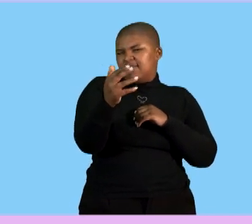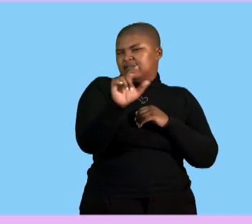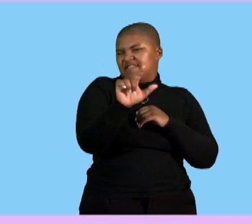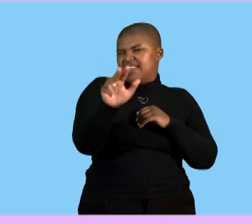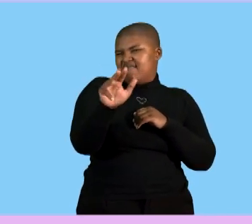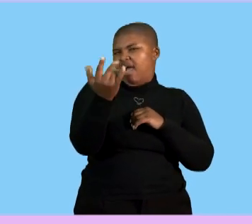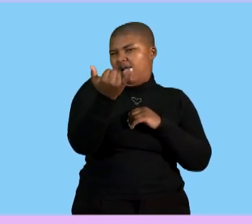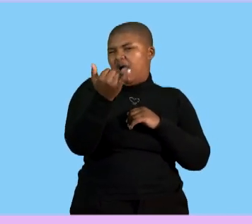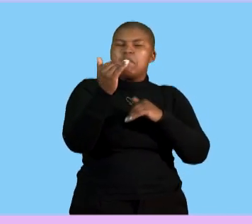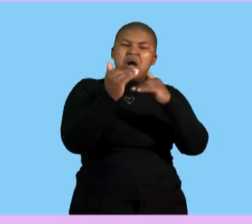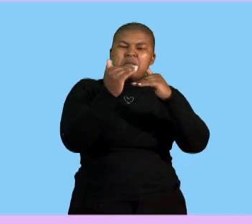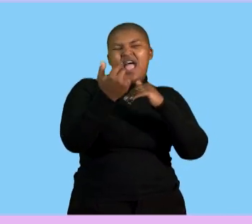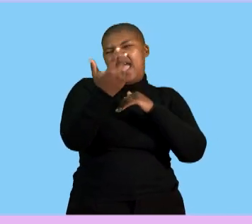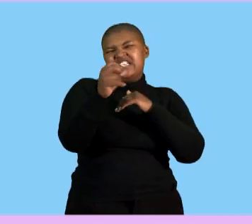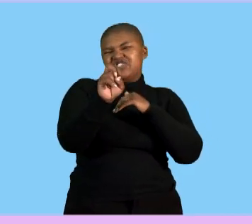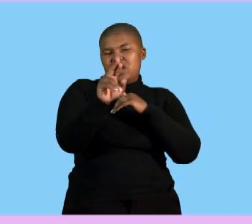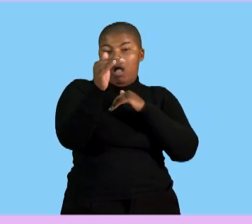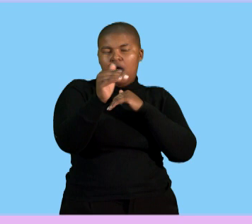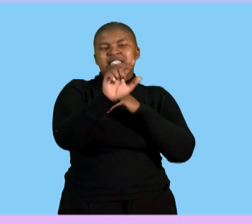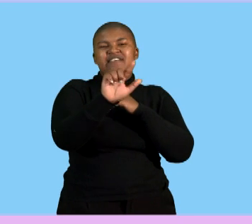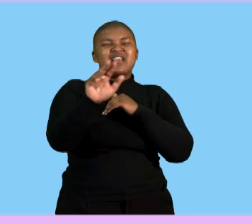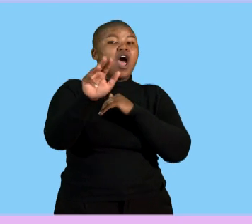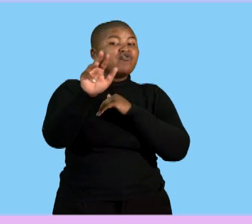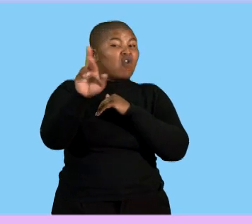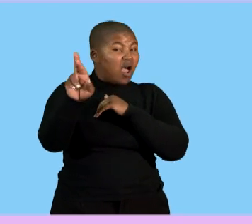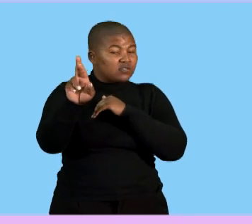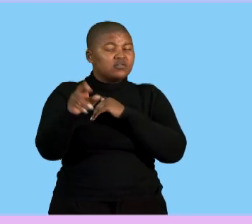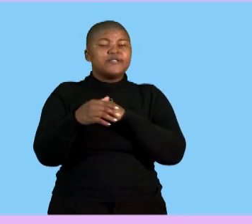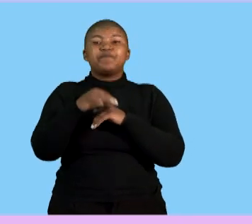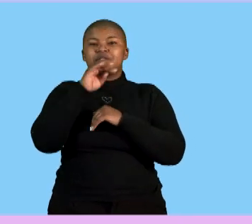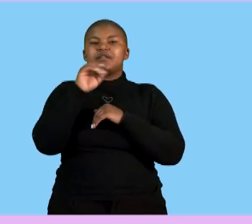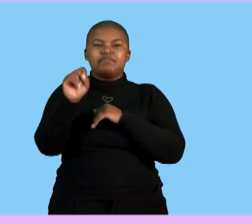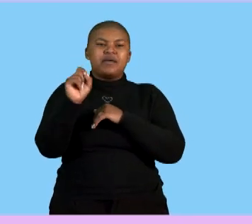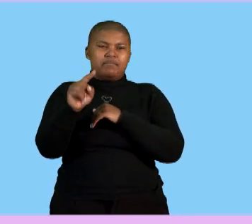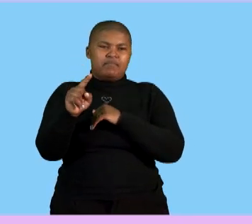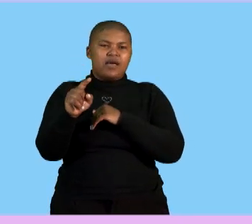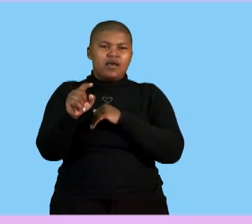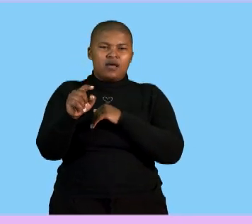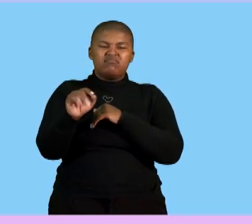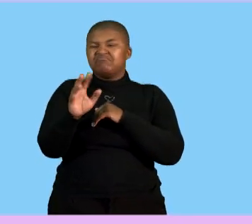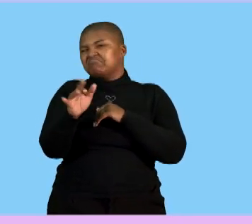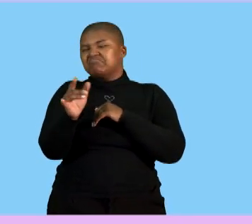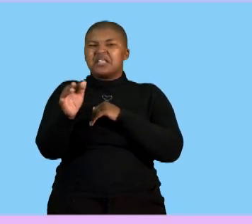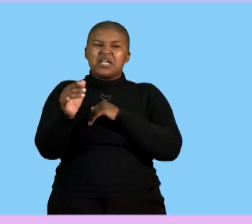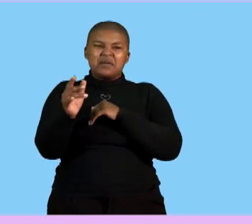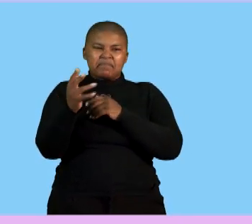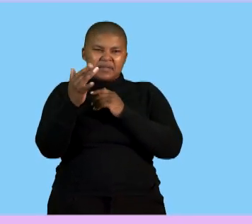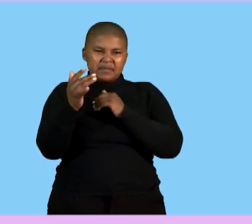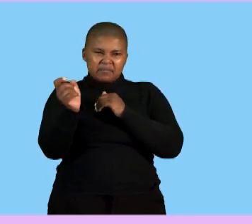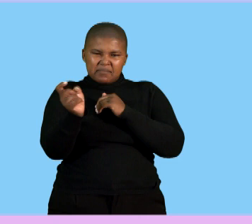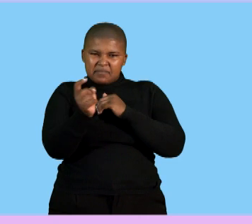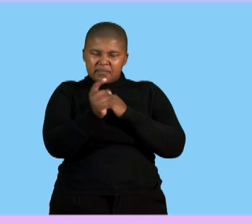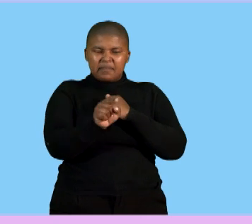79 rand, so that will be 10 will more or less be